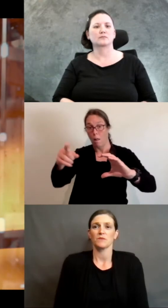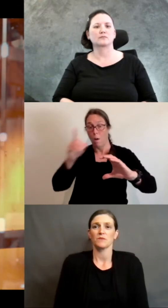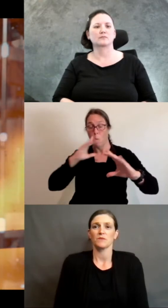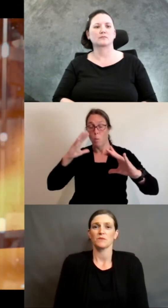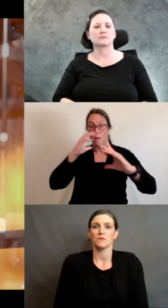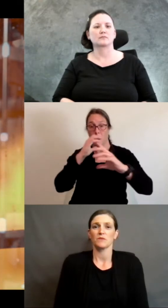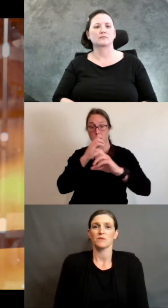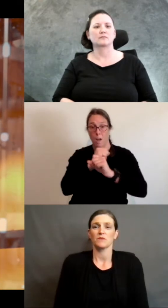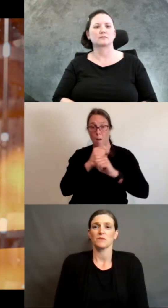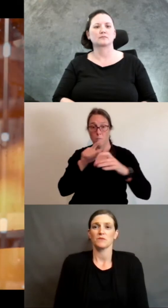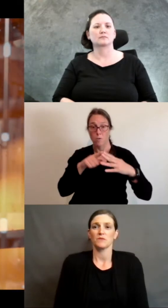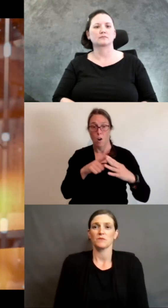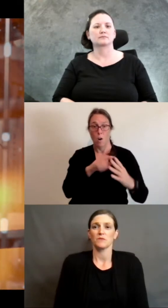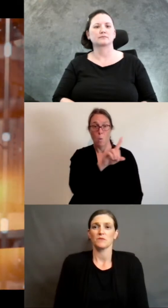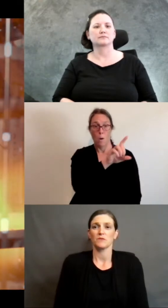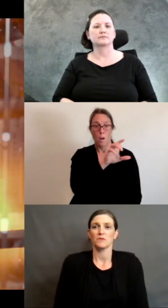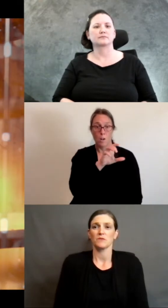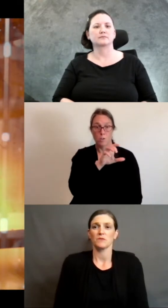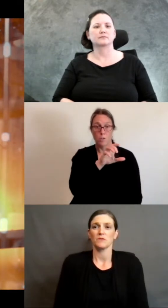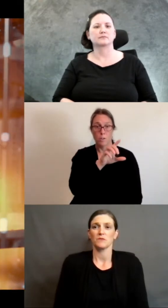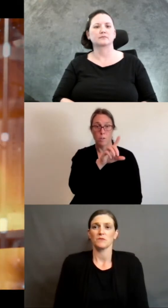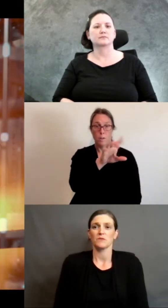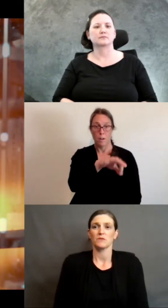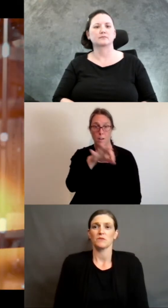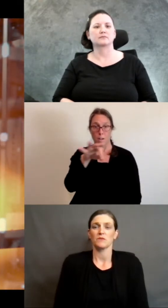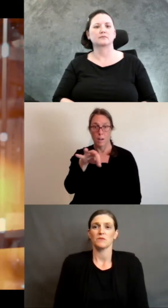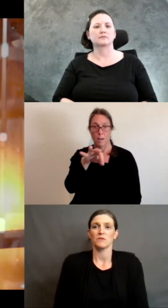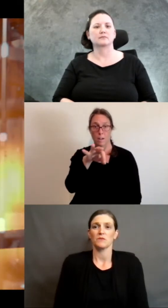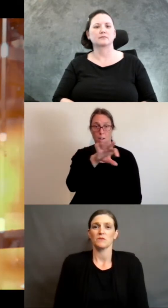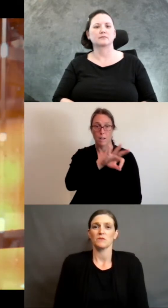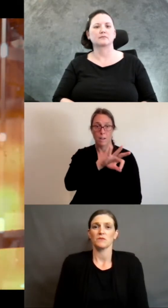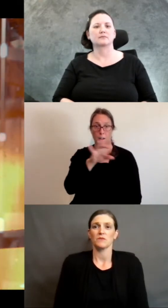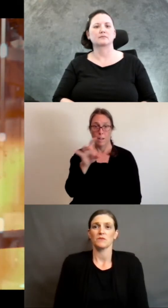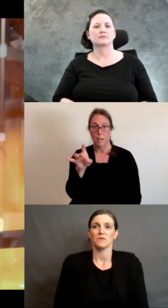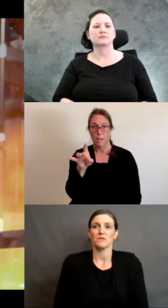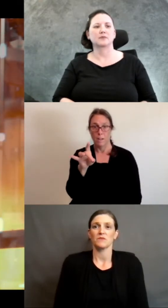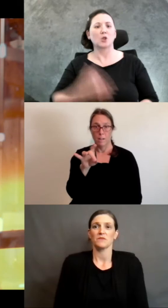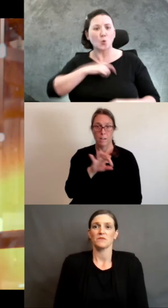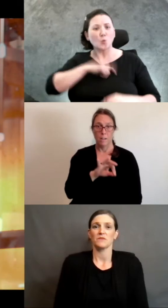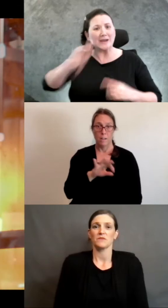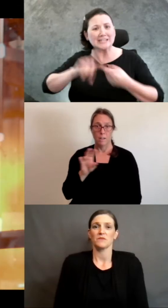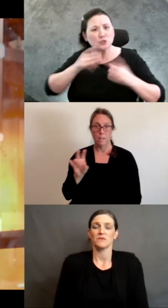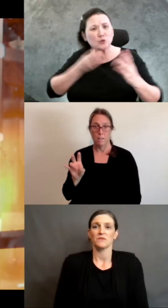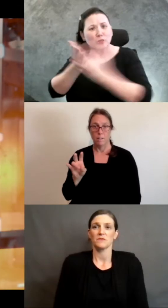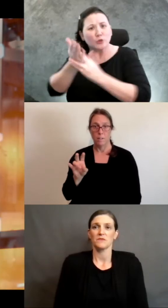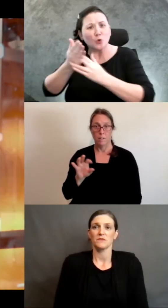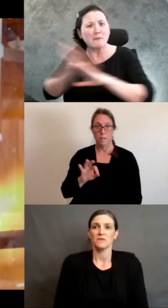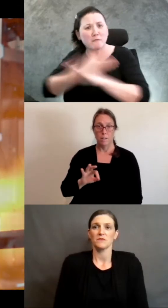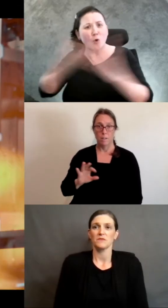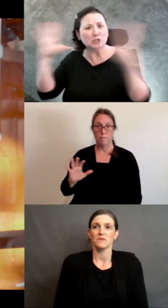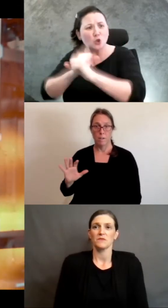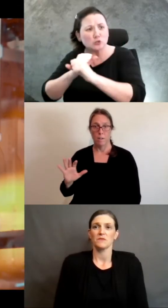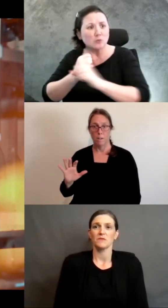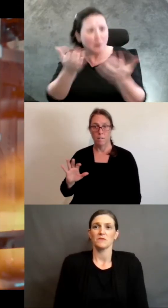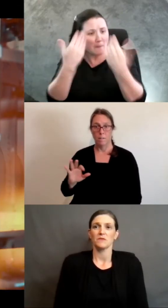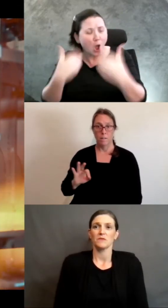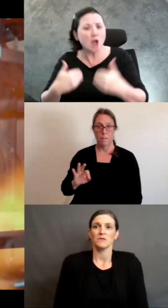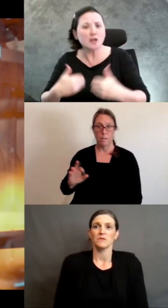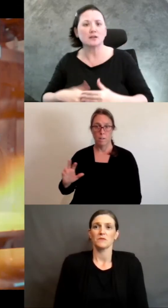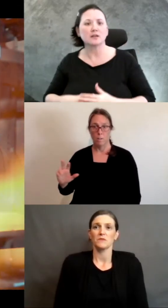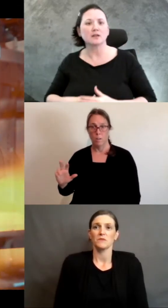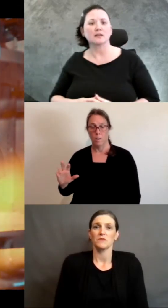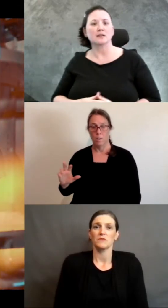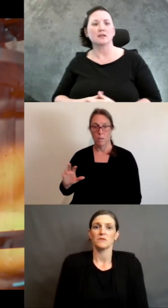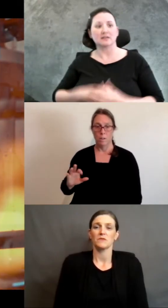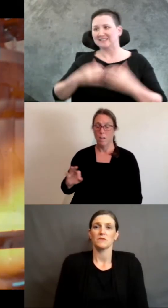98. We need to get through the portal before it closes. 96, Let's go! Amelia's still out cold. 93. I got